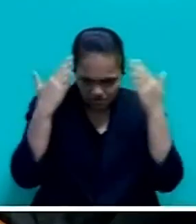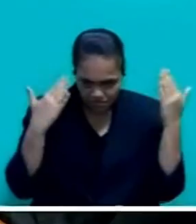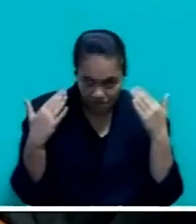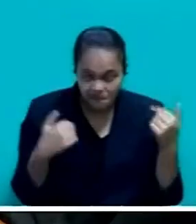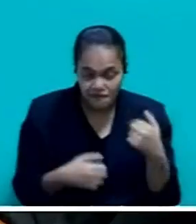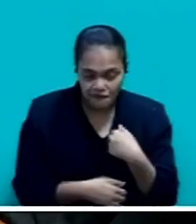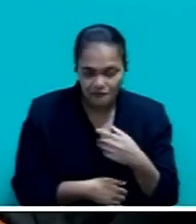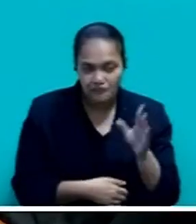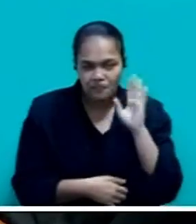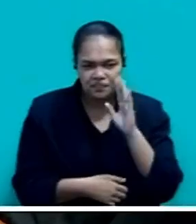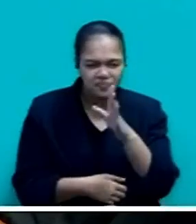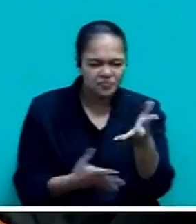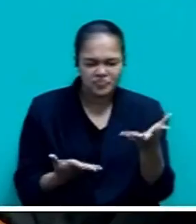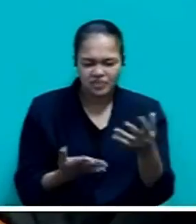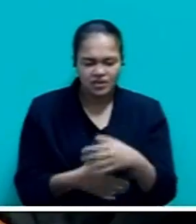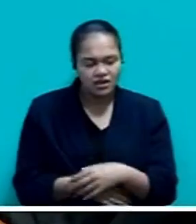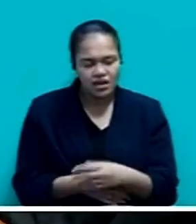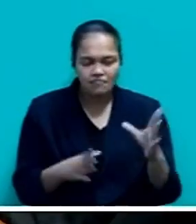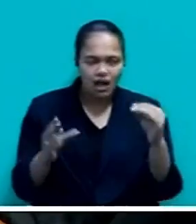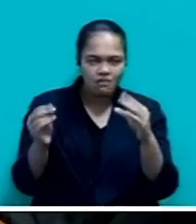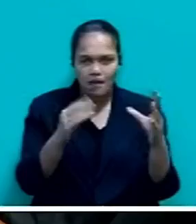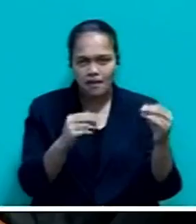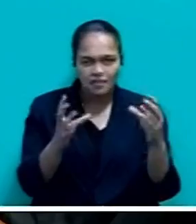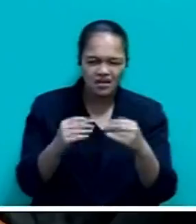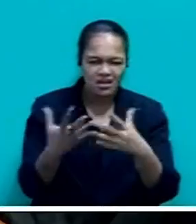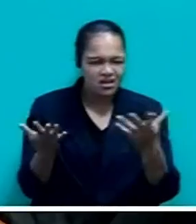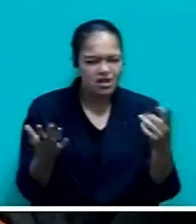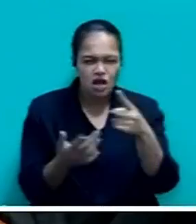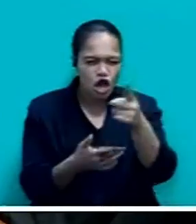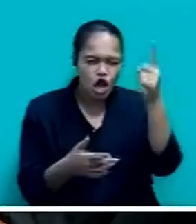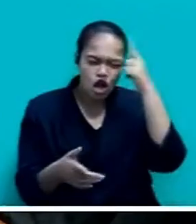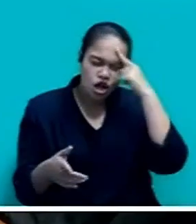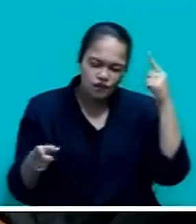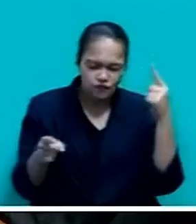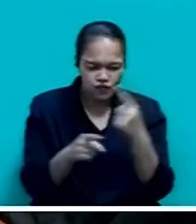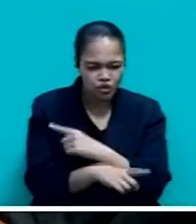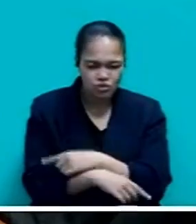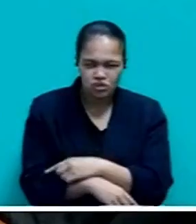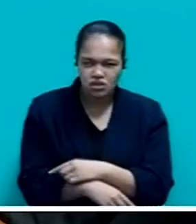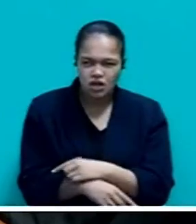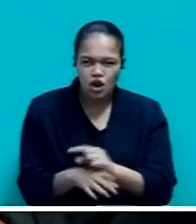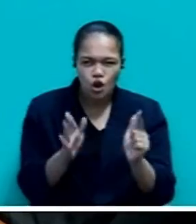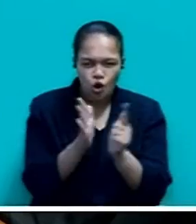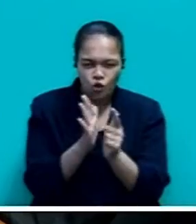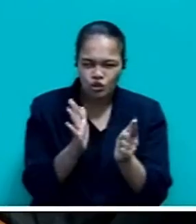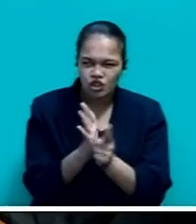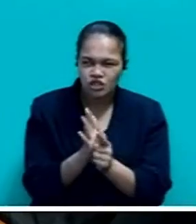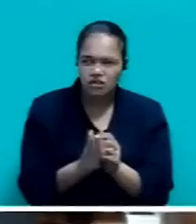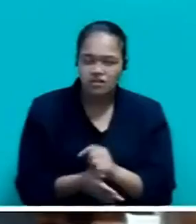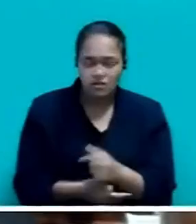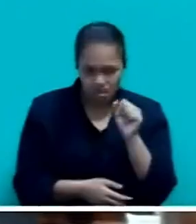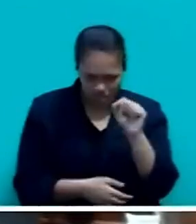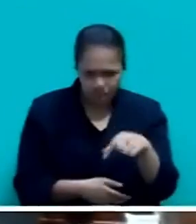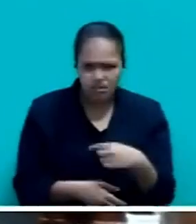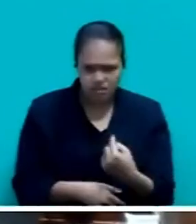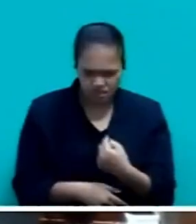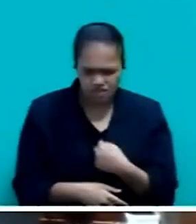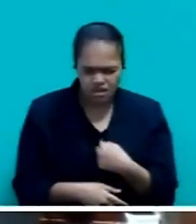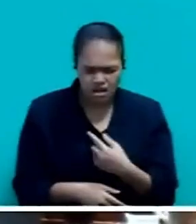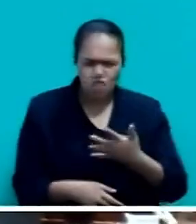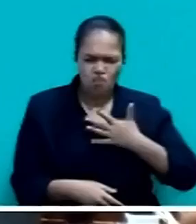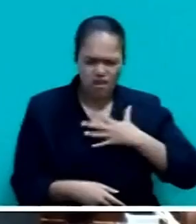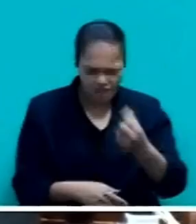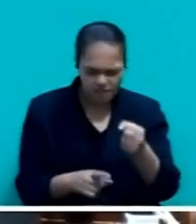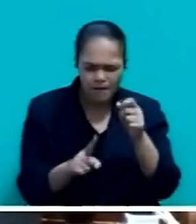garbled, confused logic. Yes, we opposed Standing Order 51, and for good